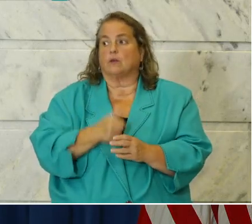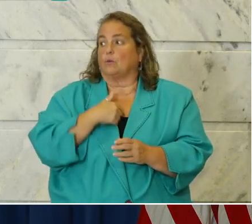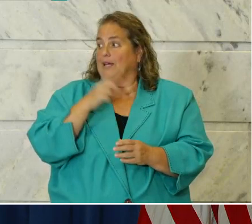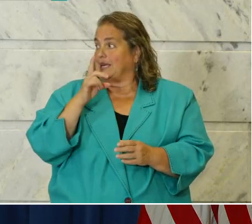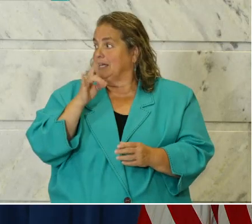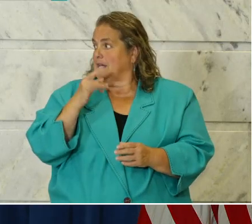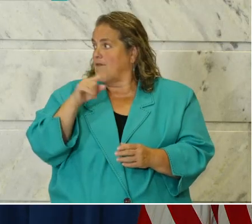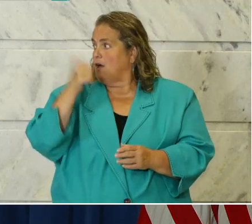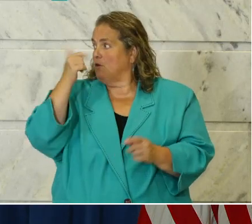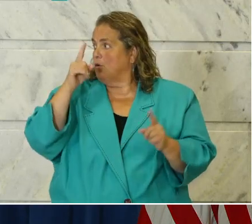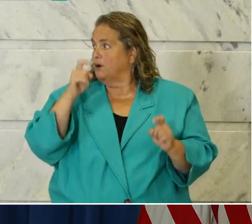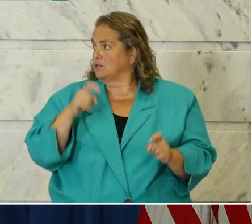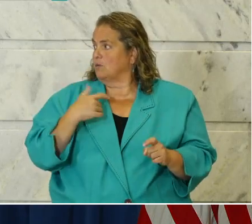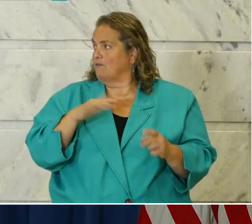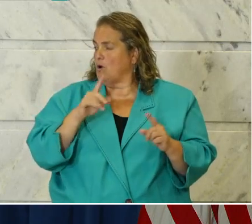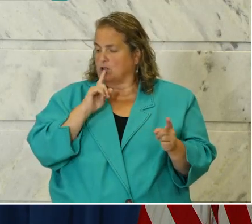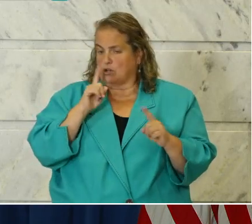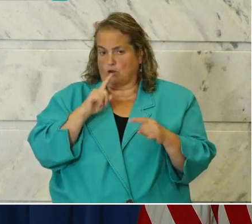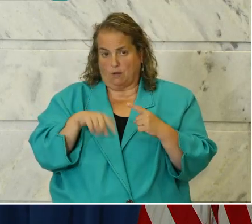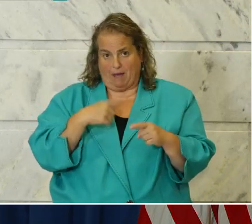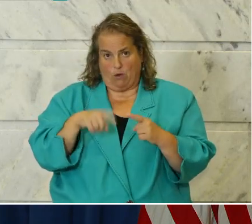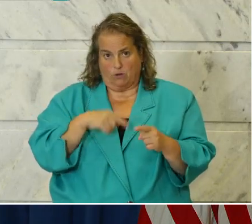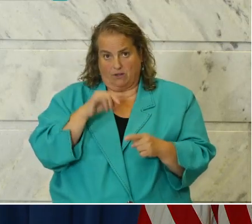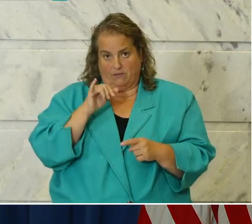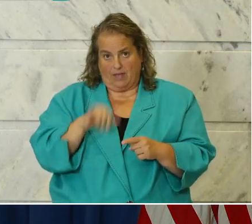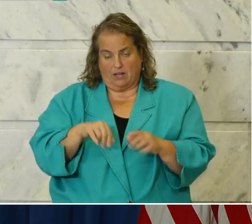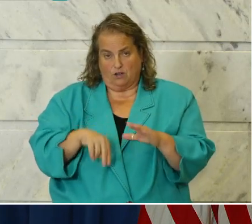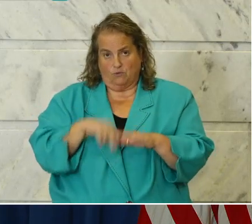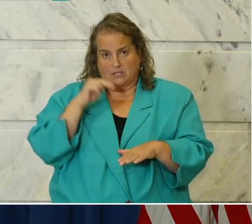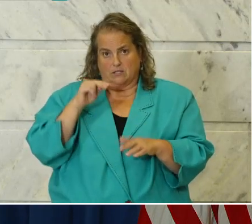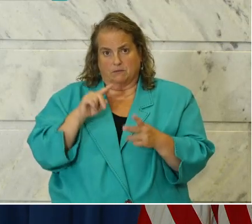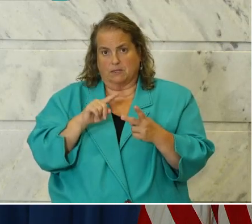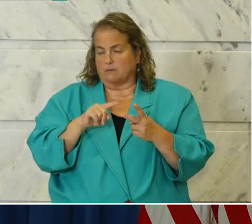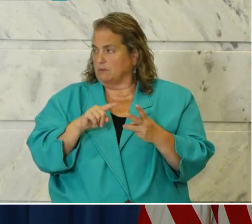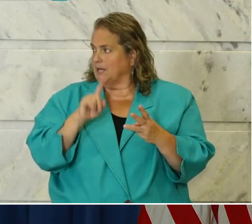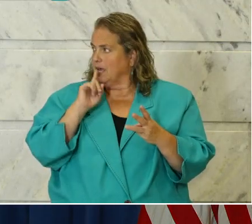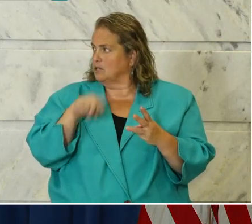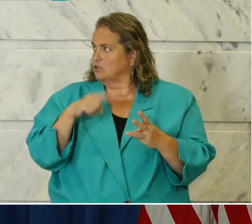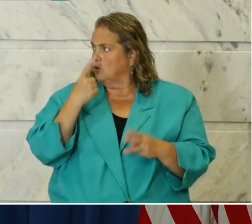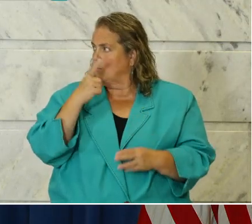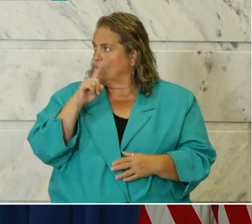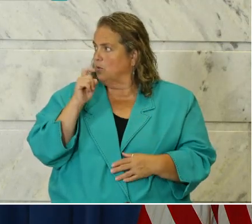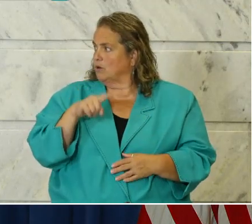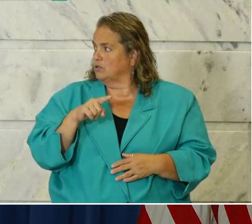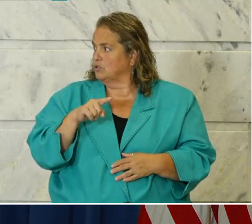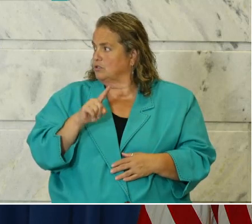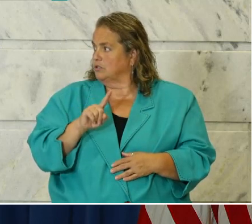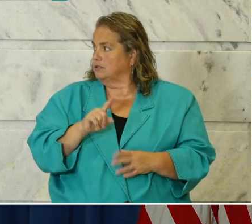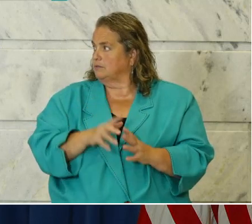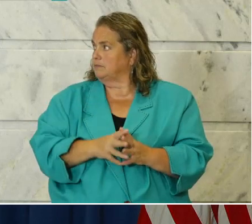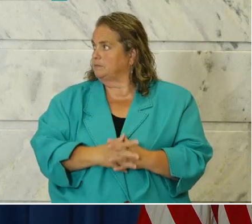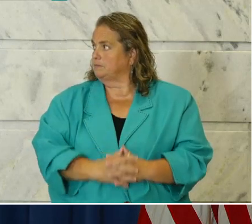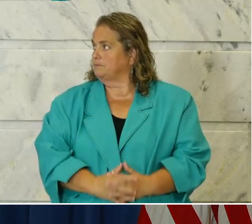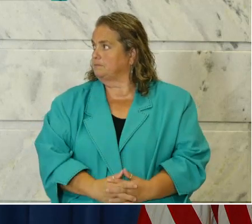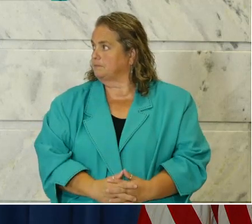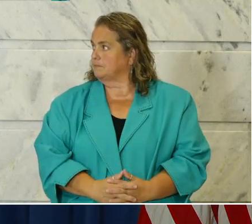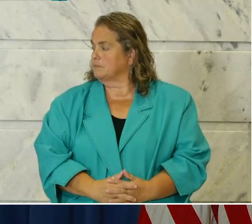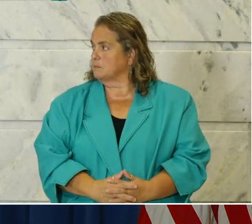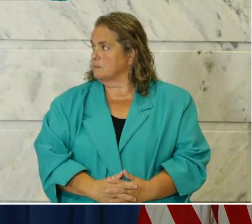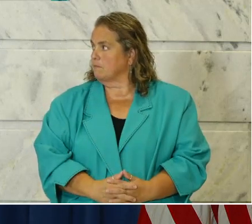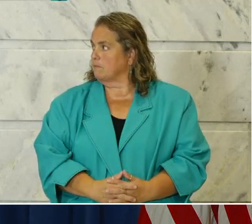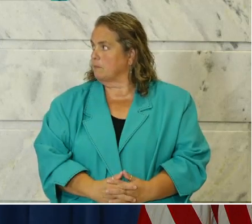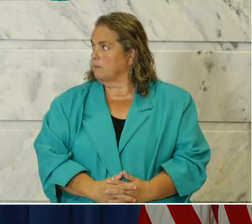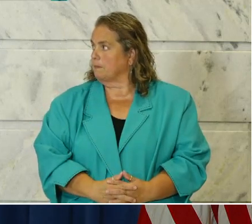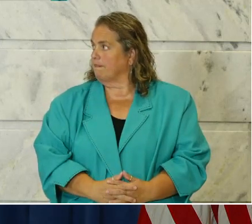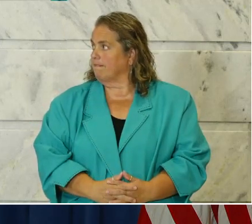about that part a number. Let me just answer one question here. And we have a lot of